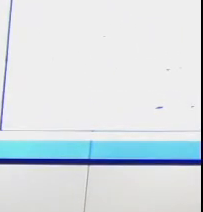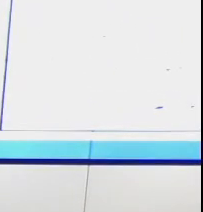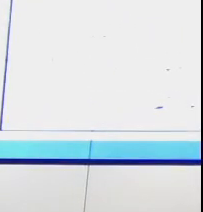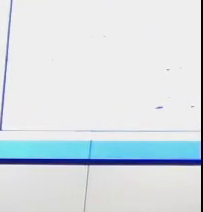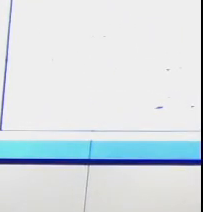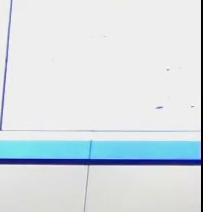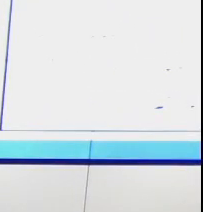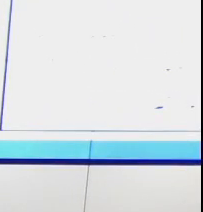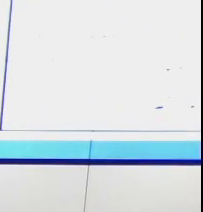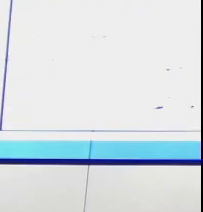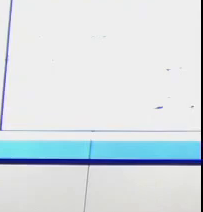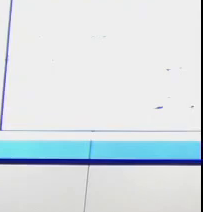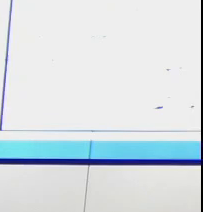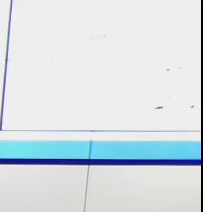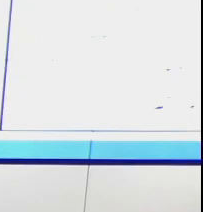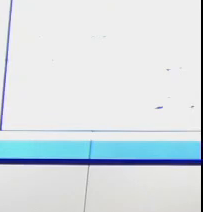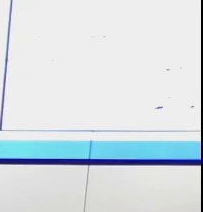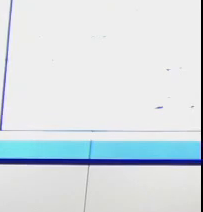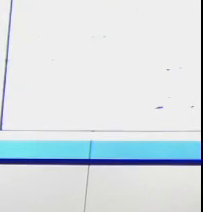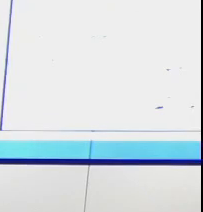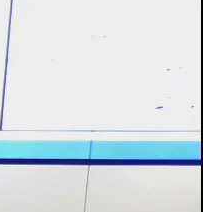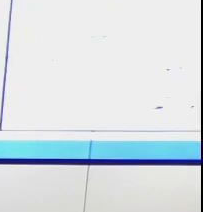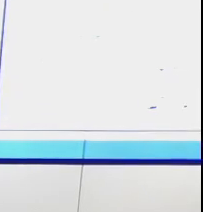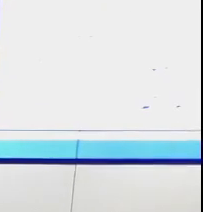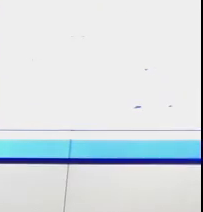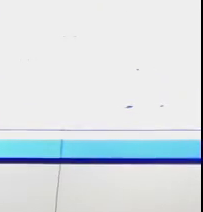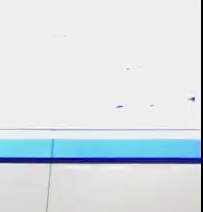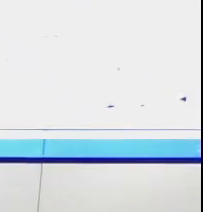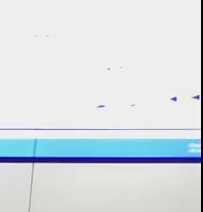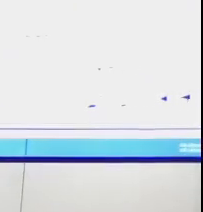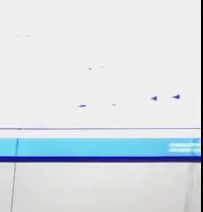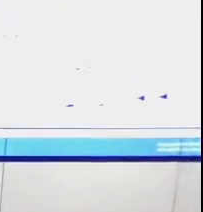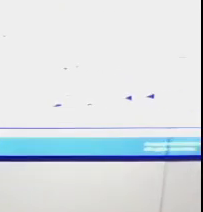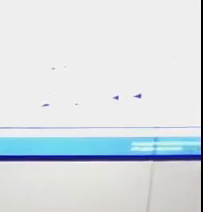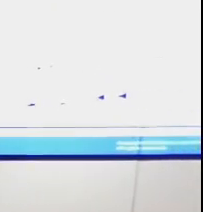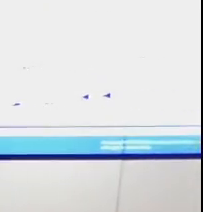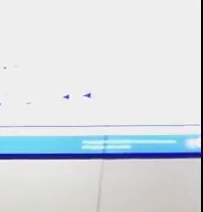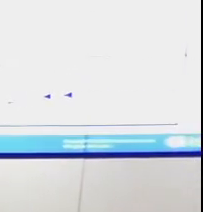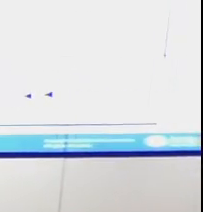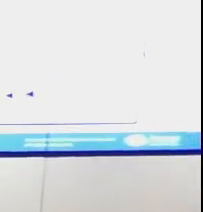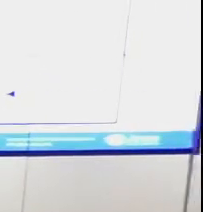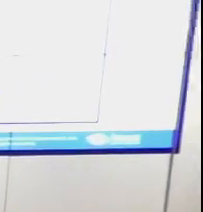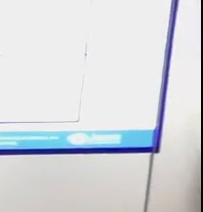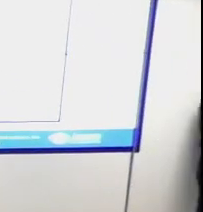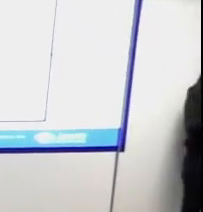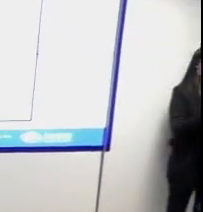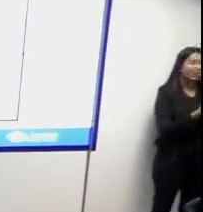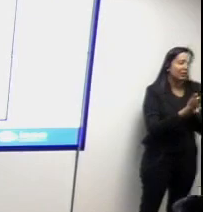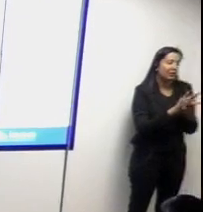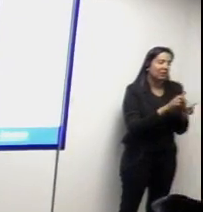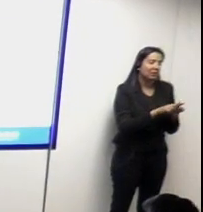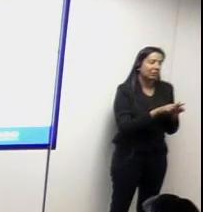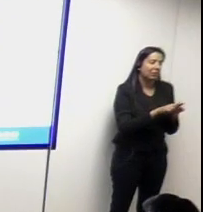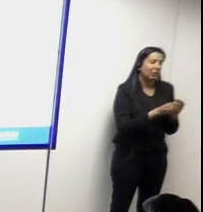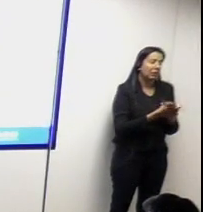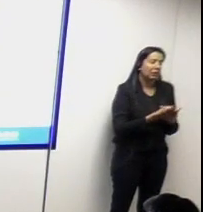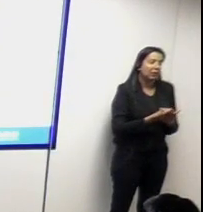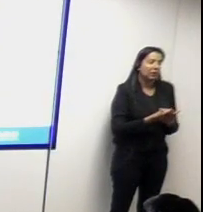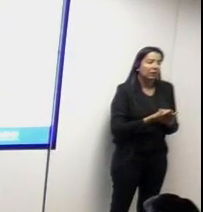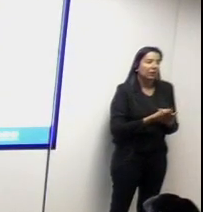happen is I'm going to crush myself, but I don't see it coming. So this is supposed to show that